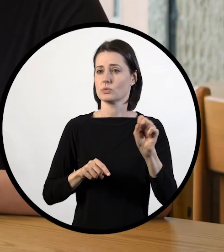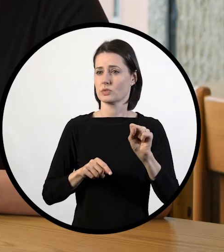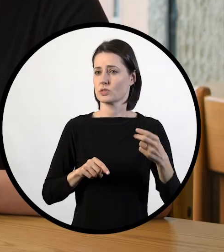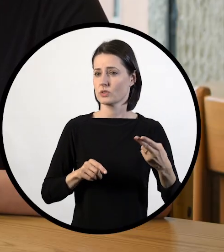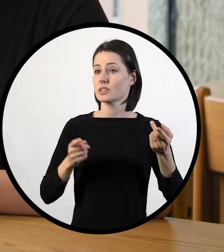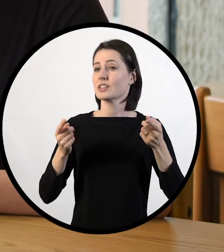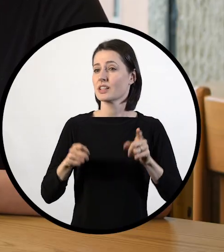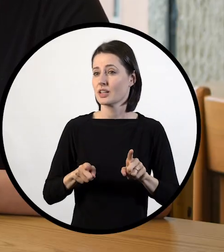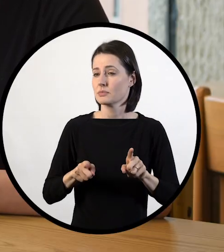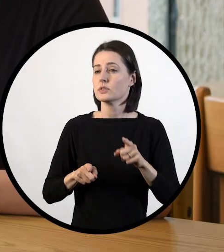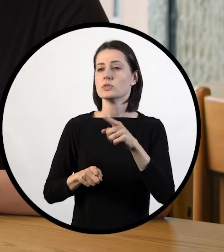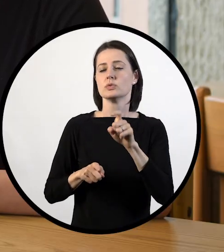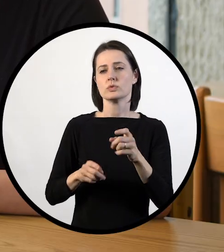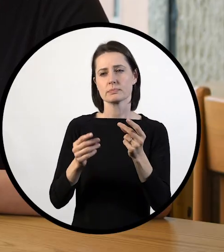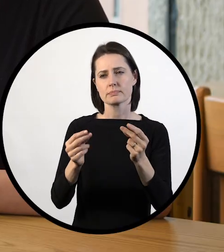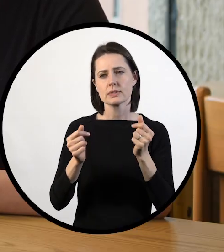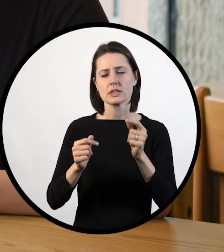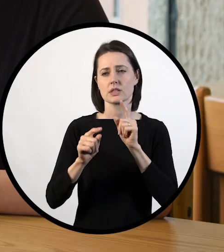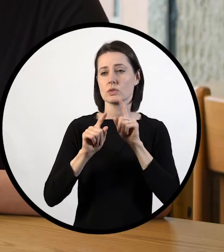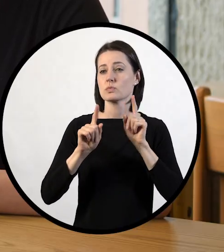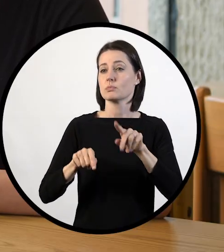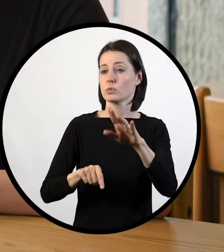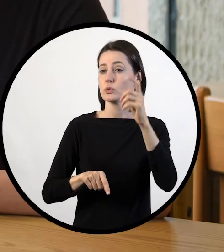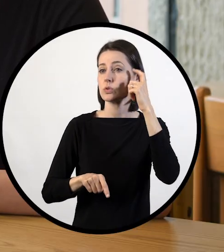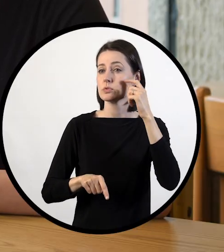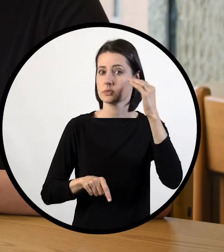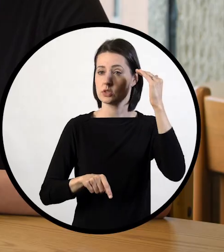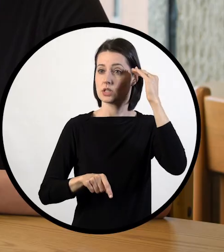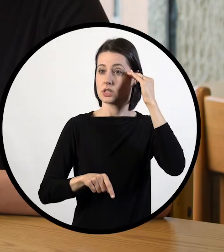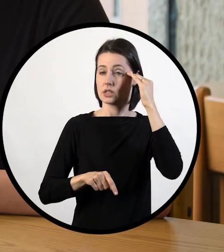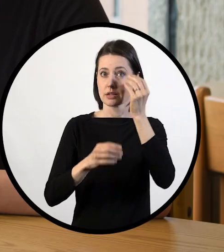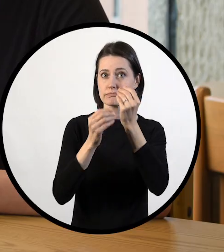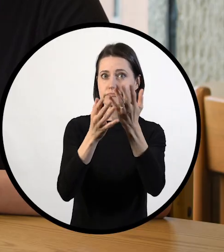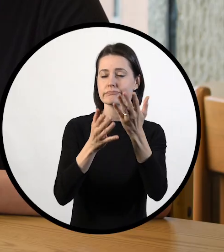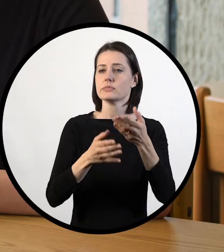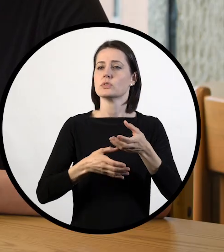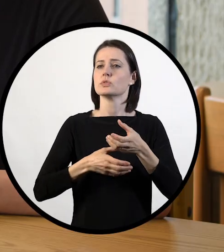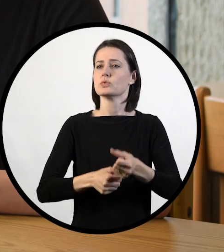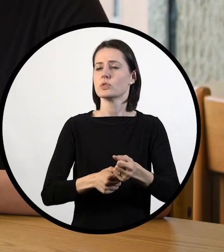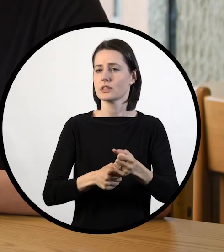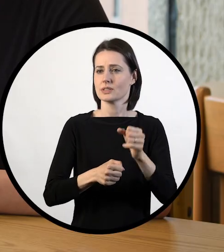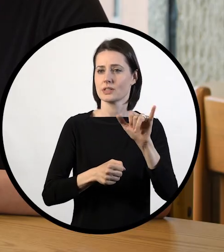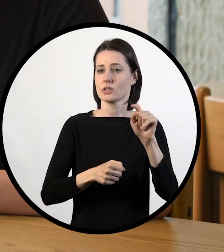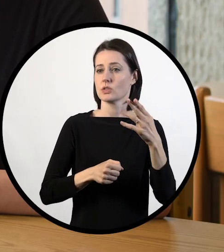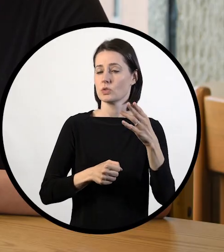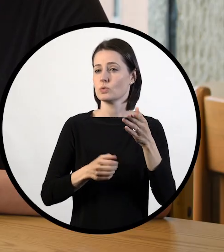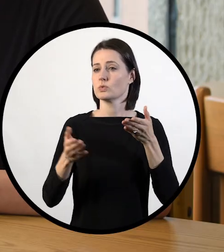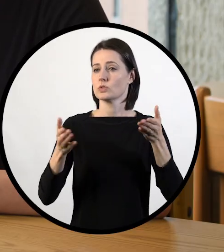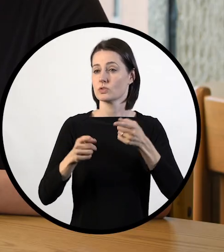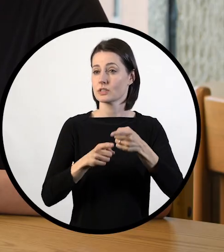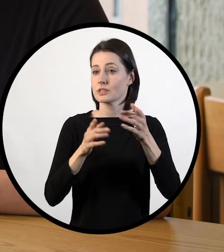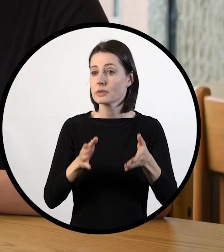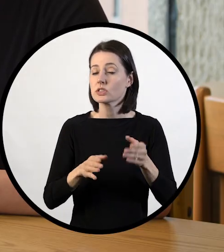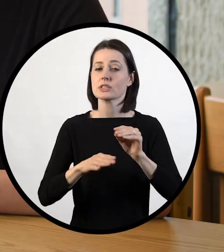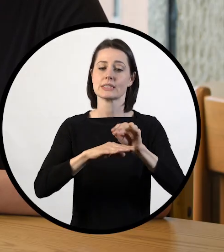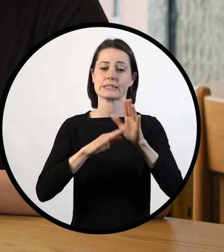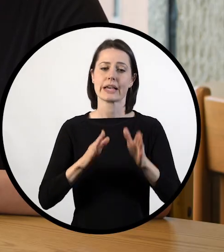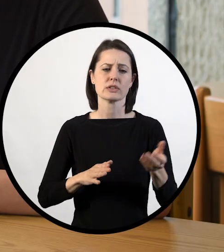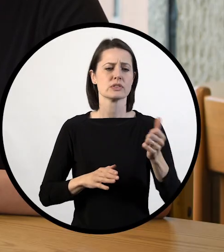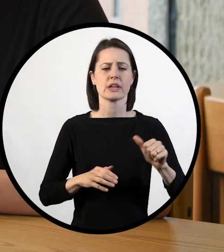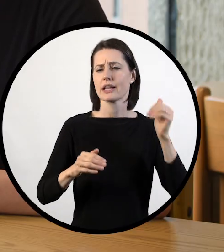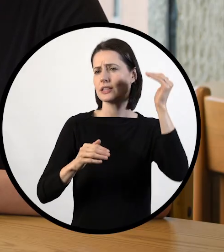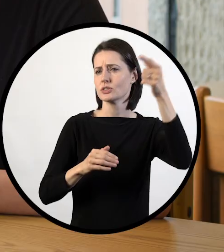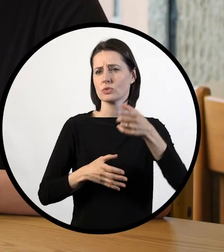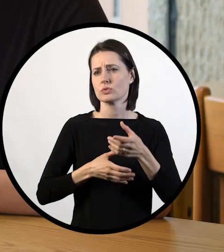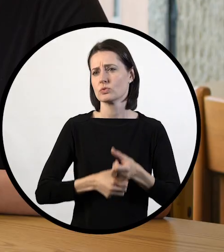sexual abuse or sexual harassment, you should immediately report your suspicion or knowledge to a trusted youth services specialist or